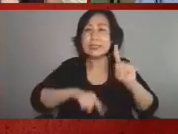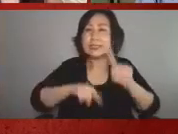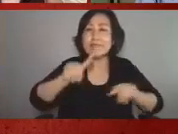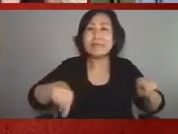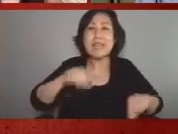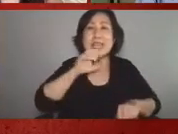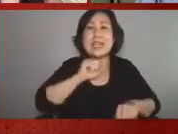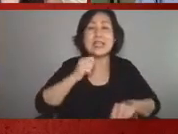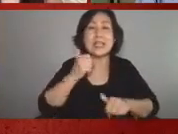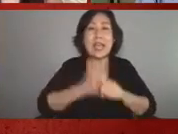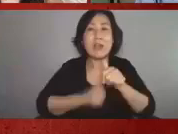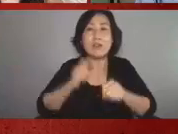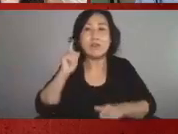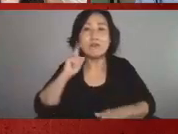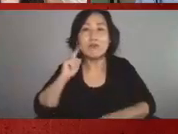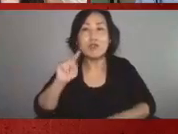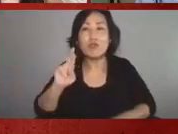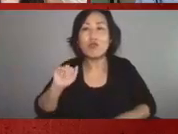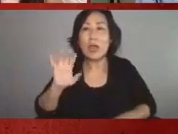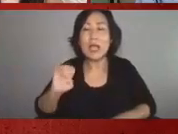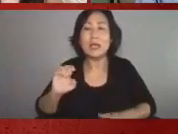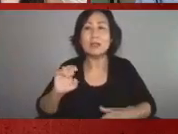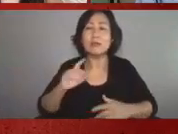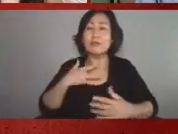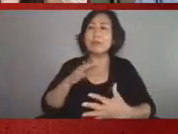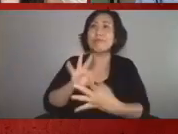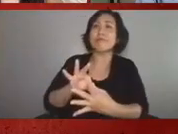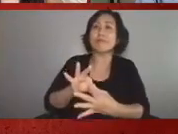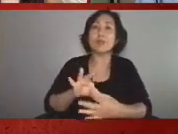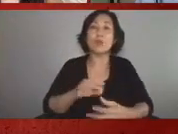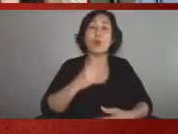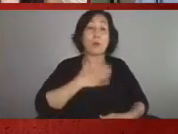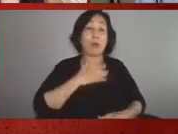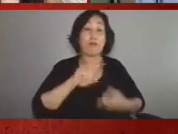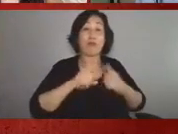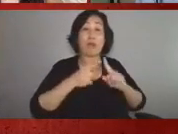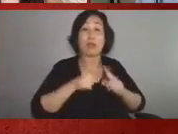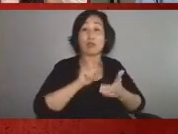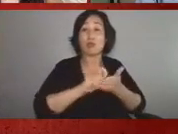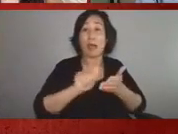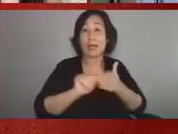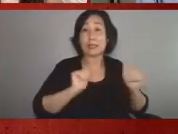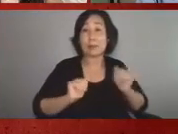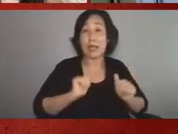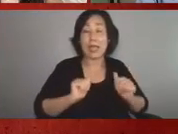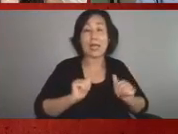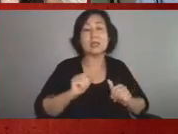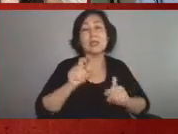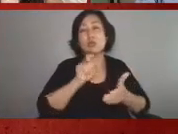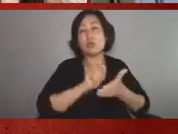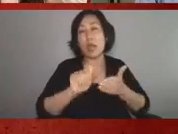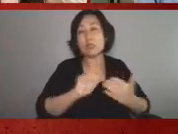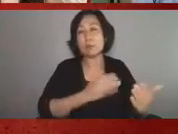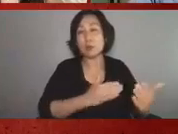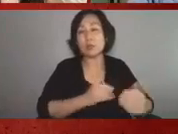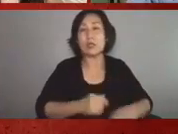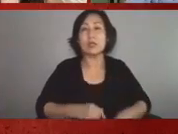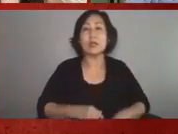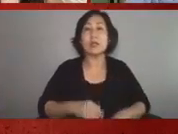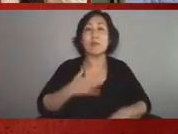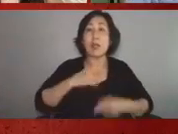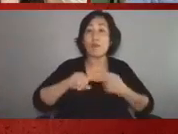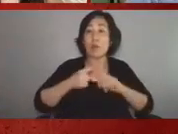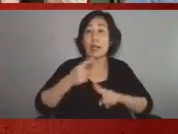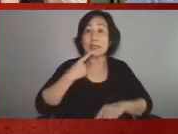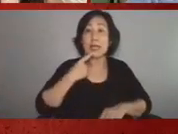race. It's one of my friends who's a playwright and composer said, the